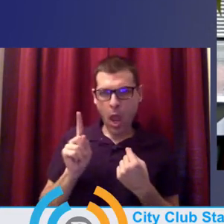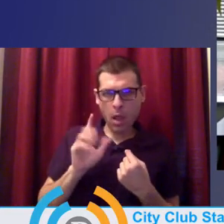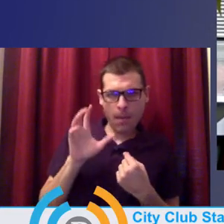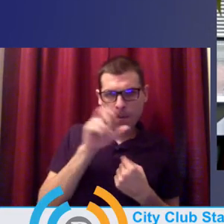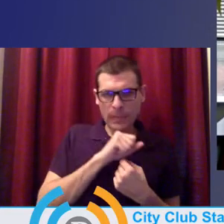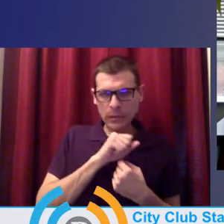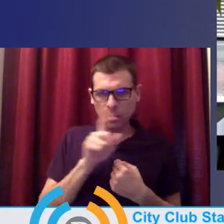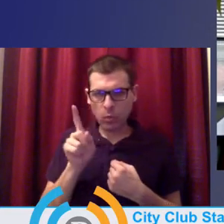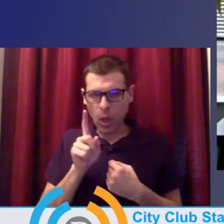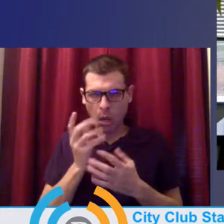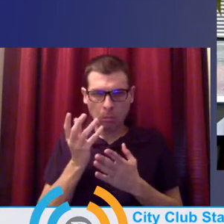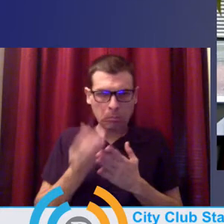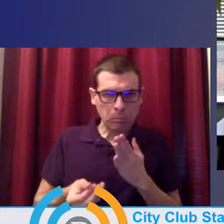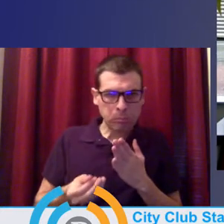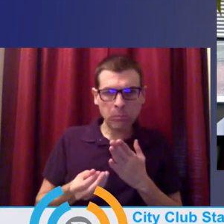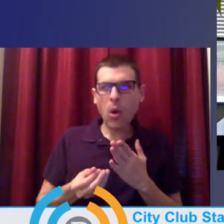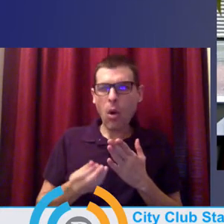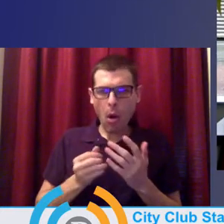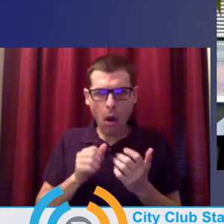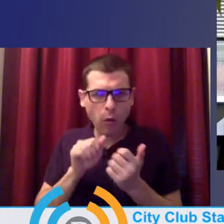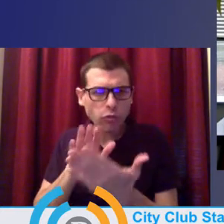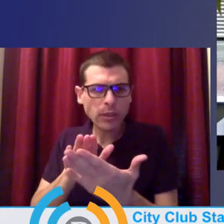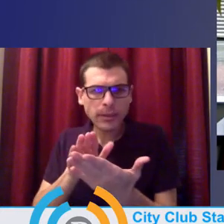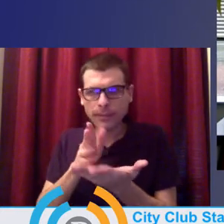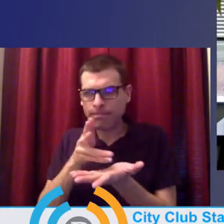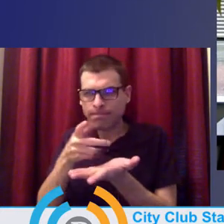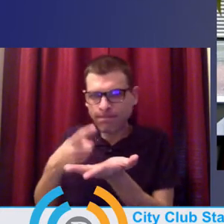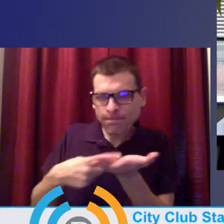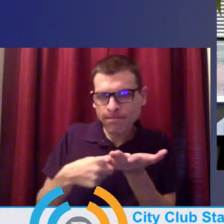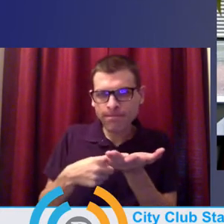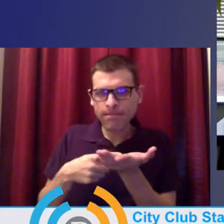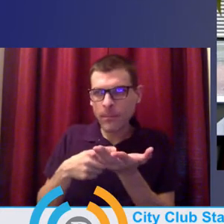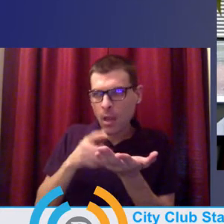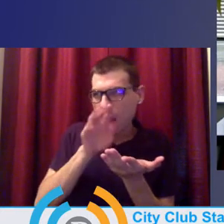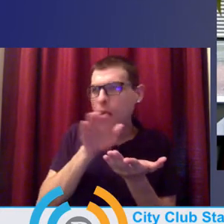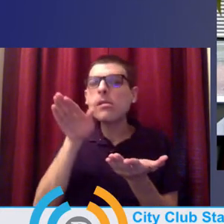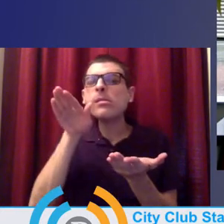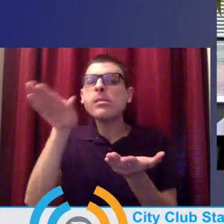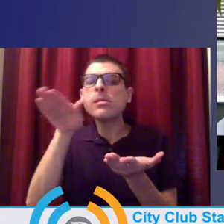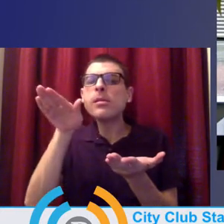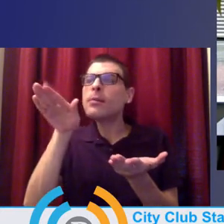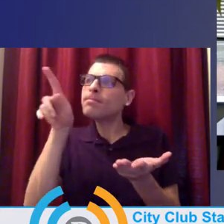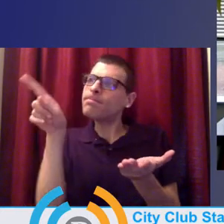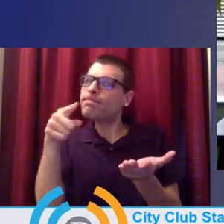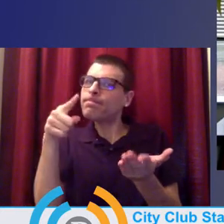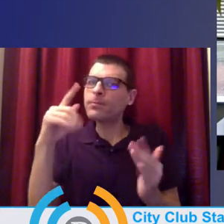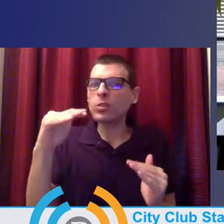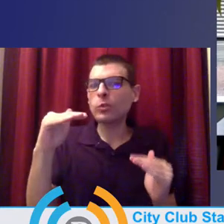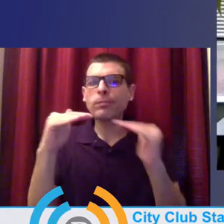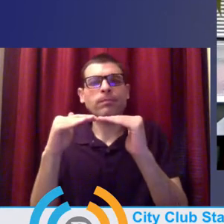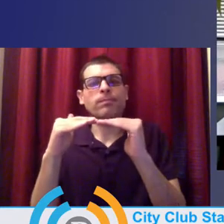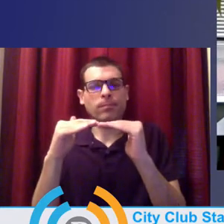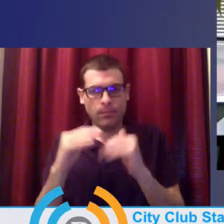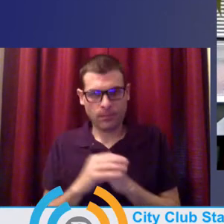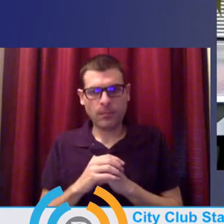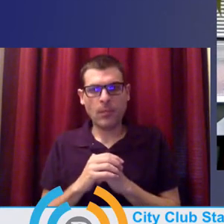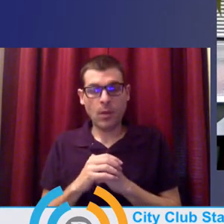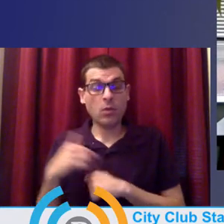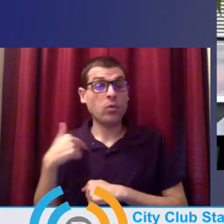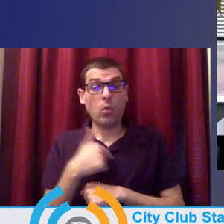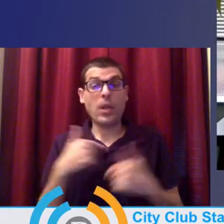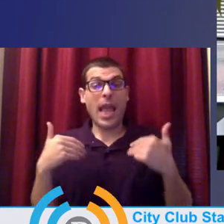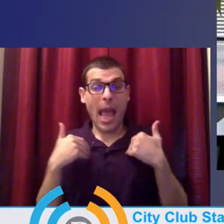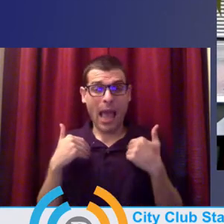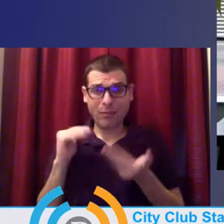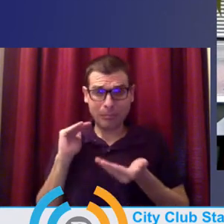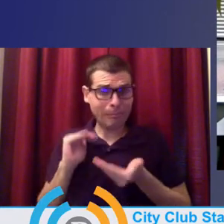through our local public health authority, we are aggressively using the small share of vaccines that we receive